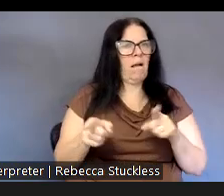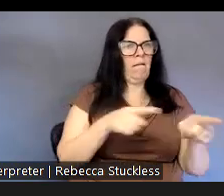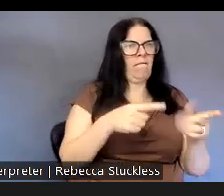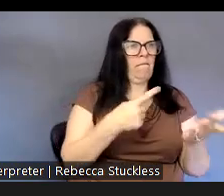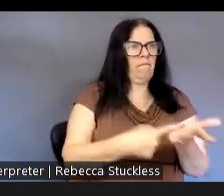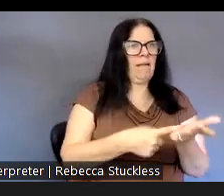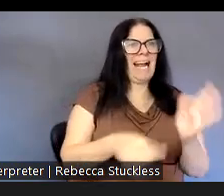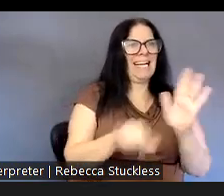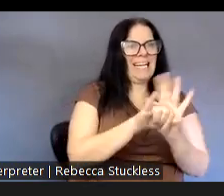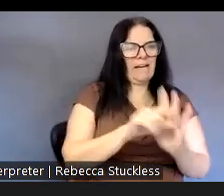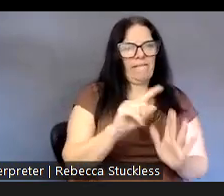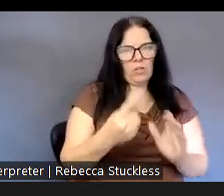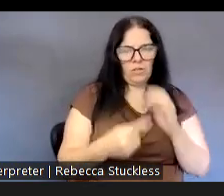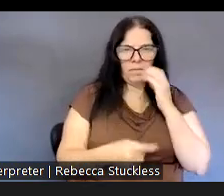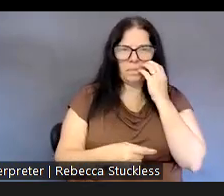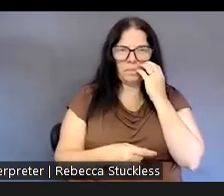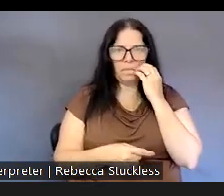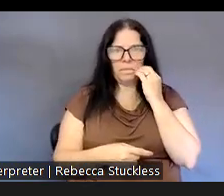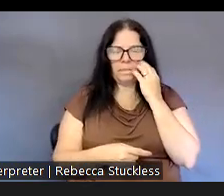uh, Nicole Newman